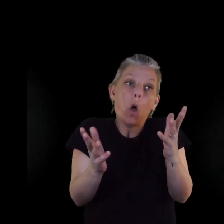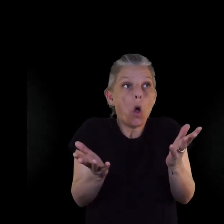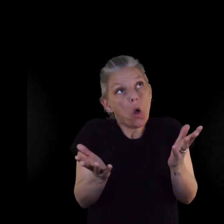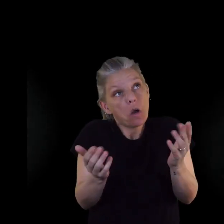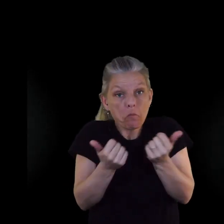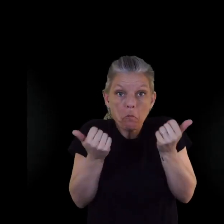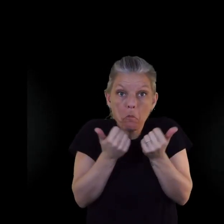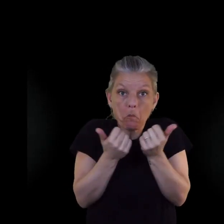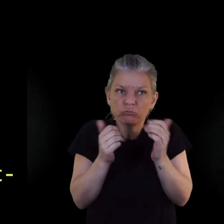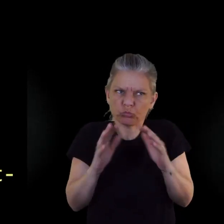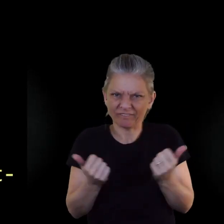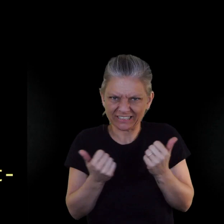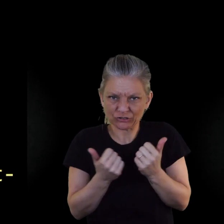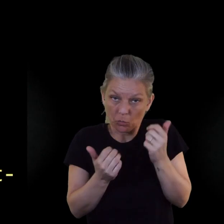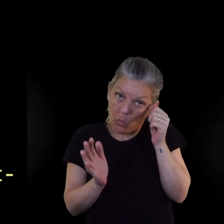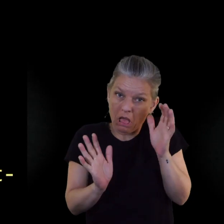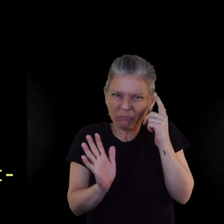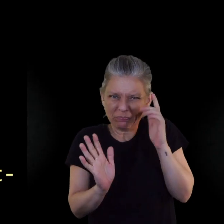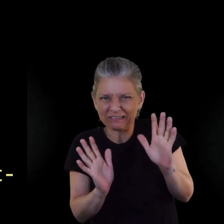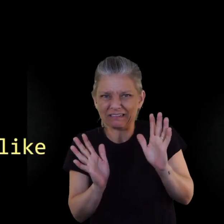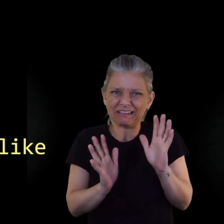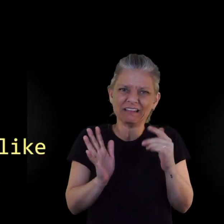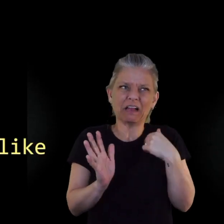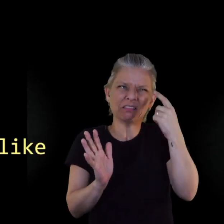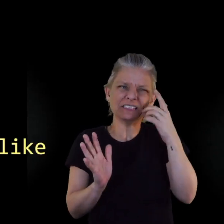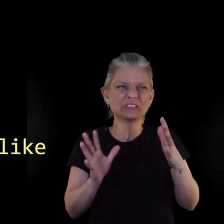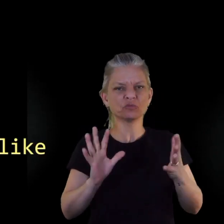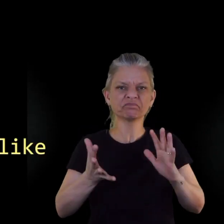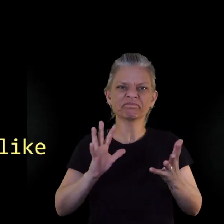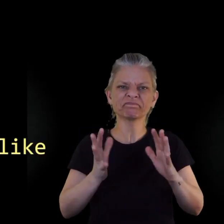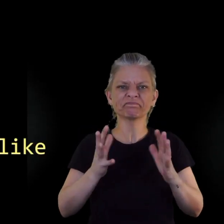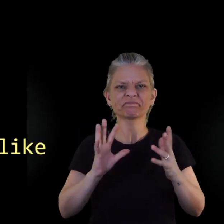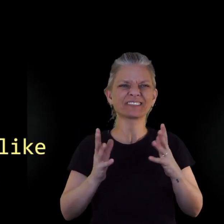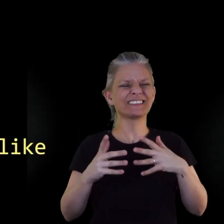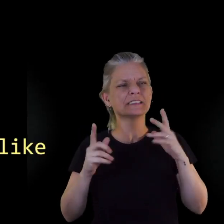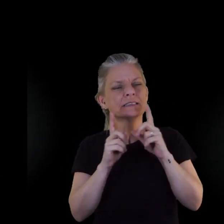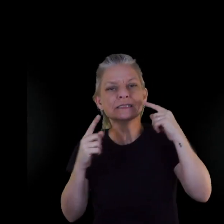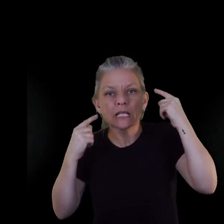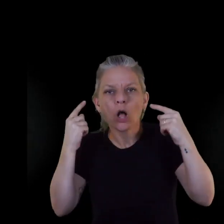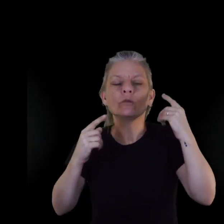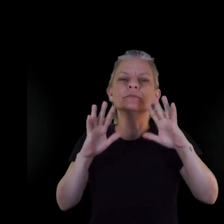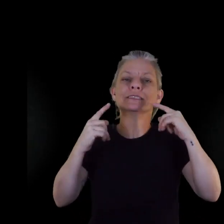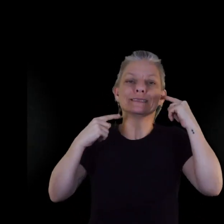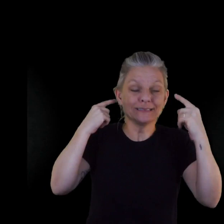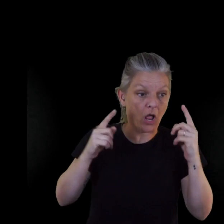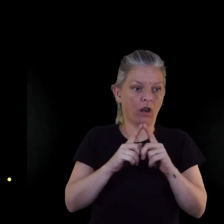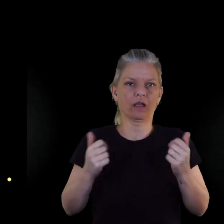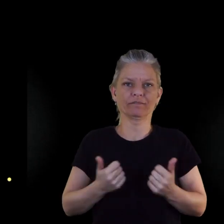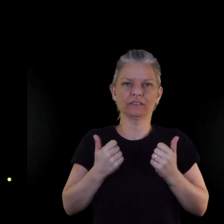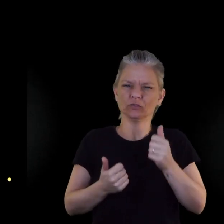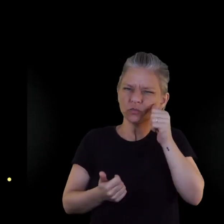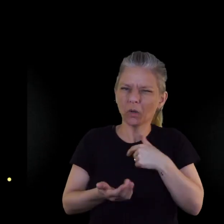unfinished. I think that kind of it kind of like it sounds like it needs to be unfinished. Do you know what I mean? Like